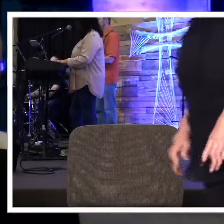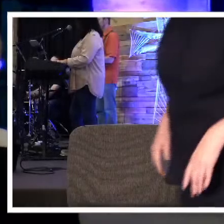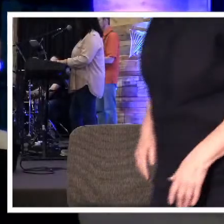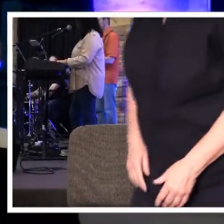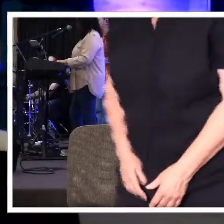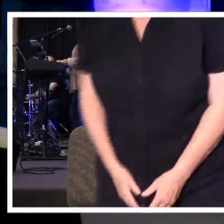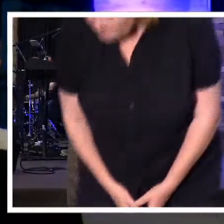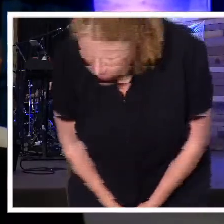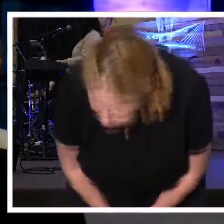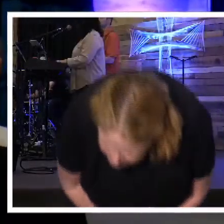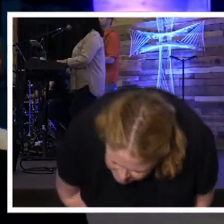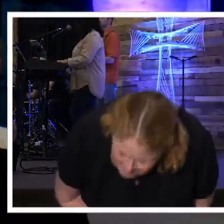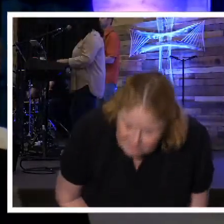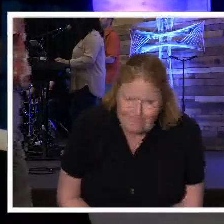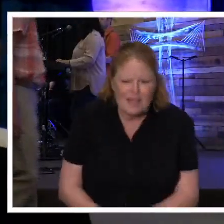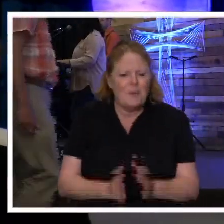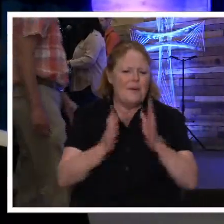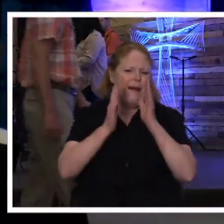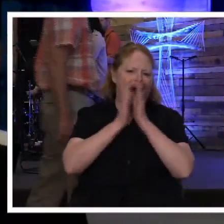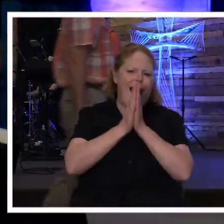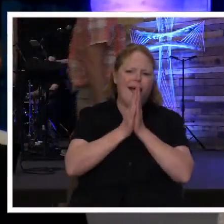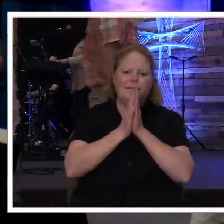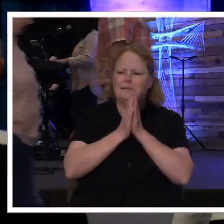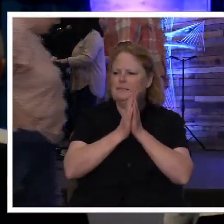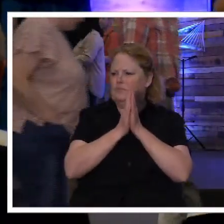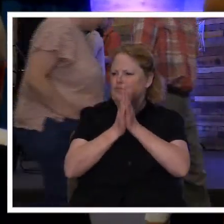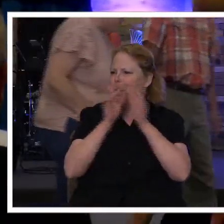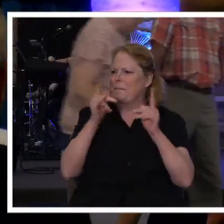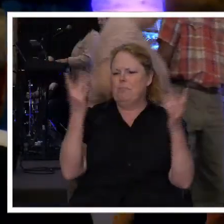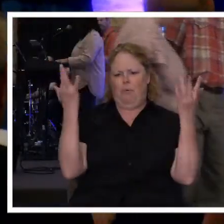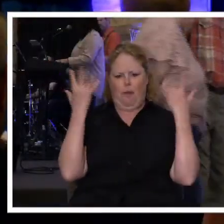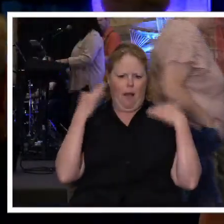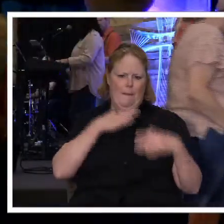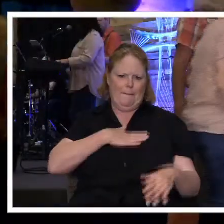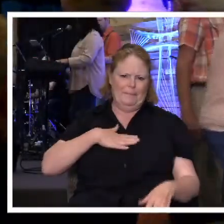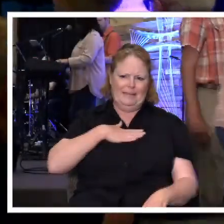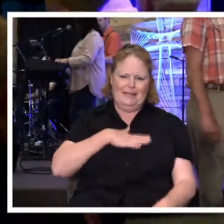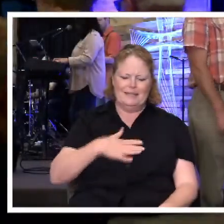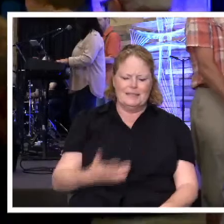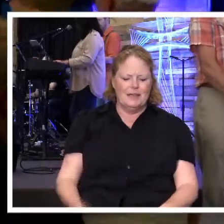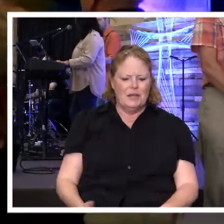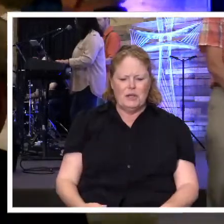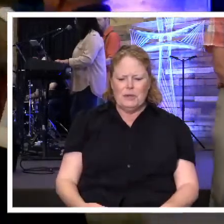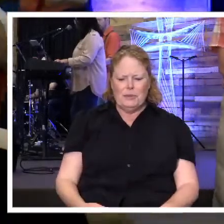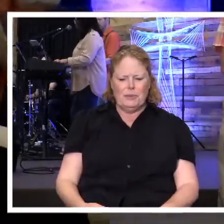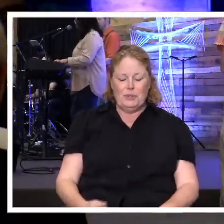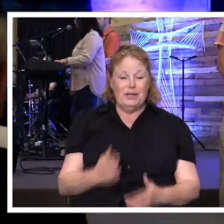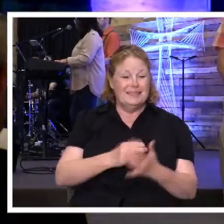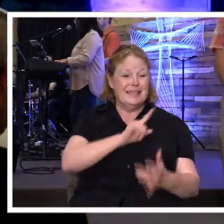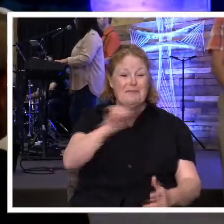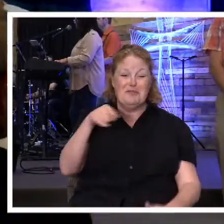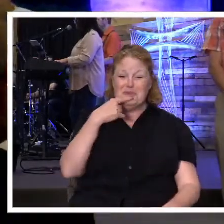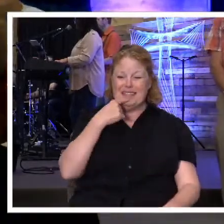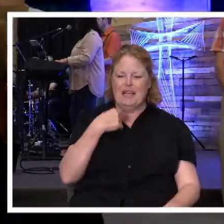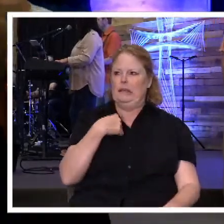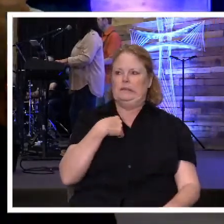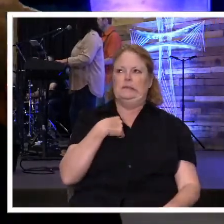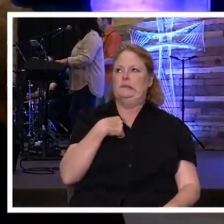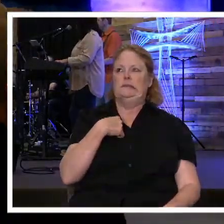that. Can I just tell you, it's not courage you need, it's joy. The joy of the